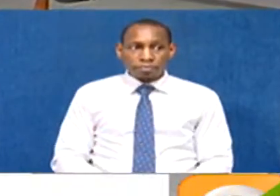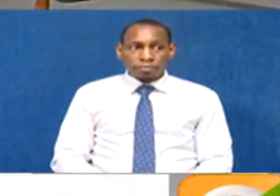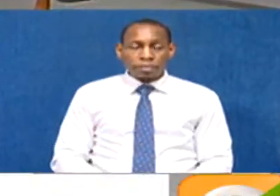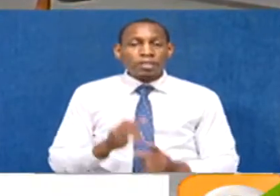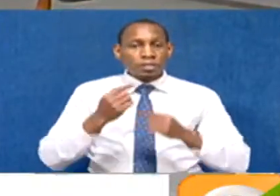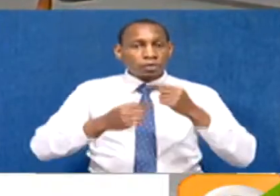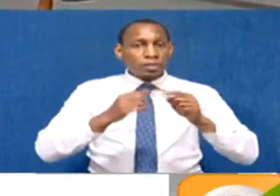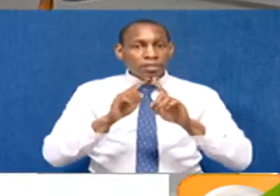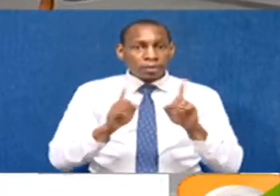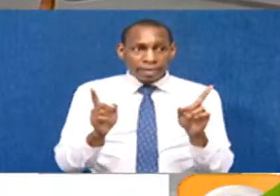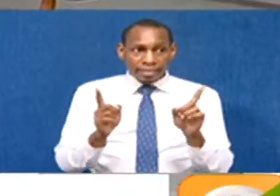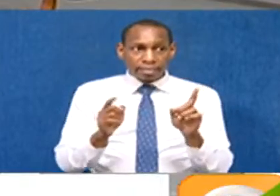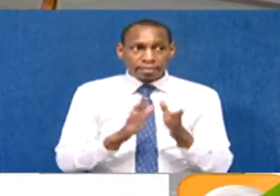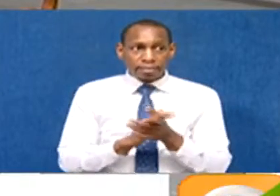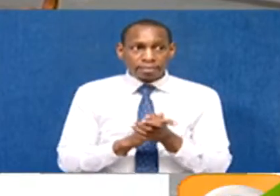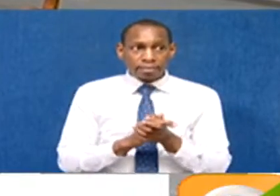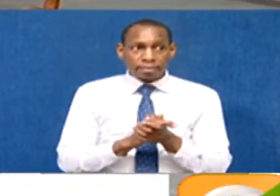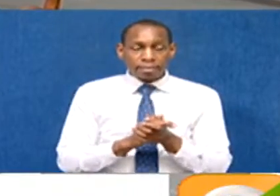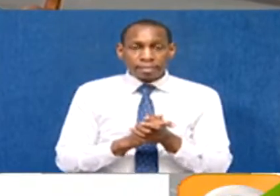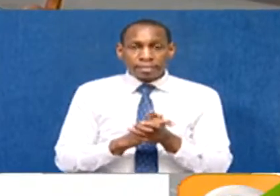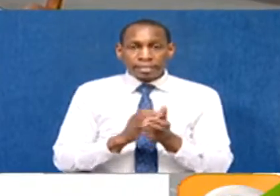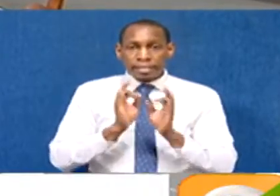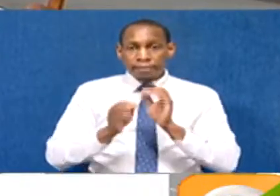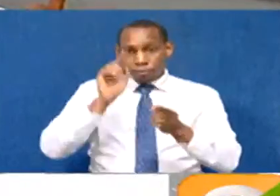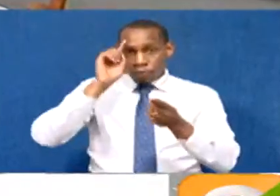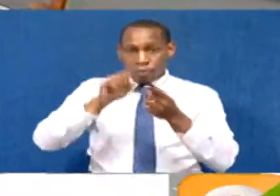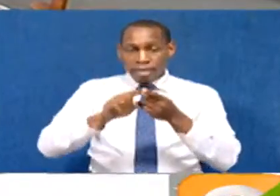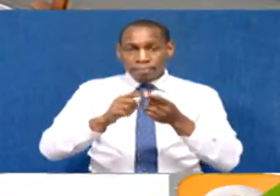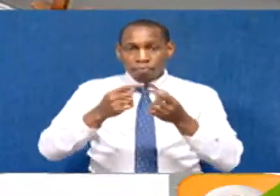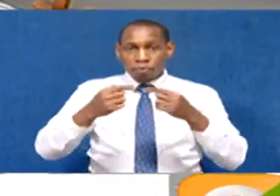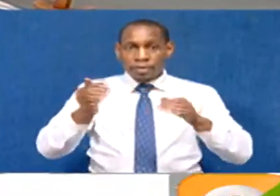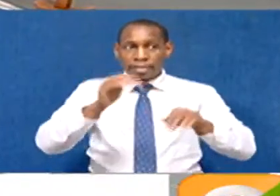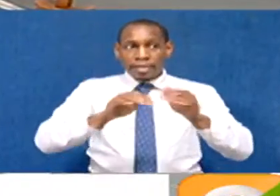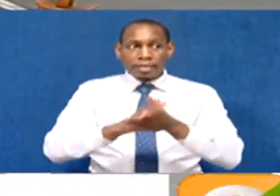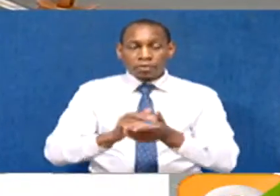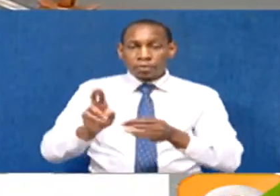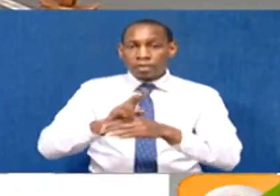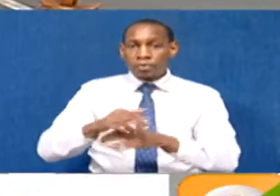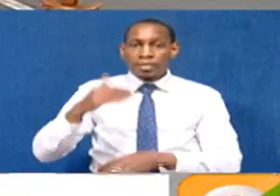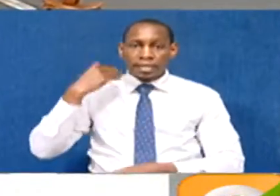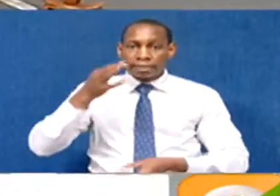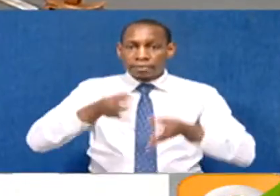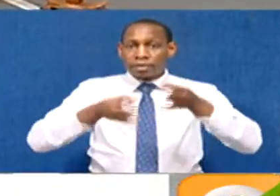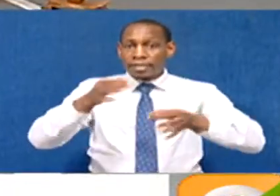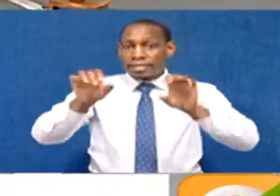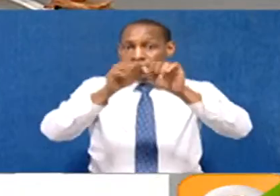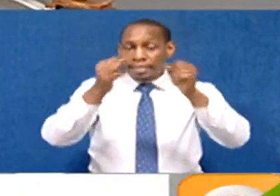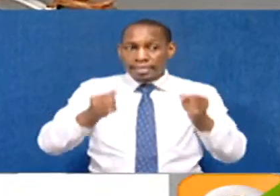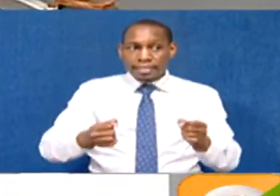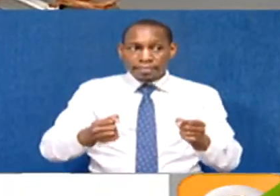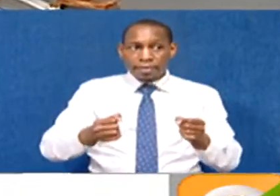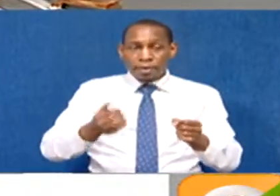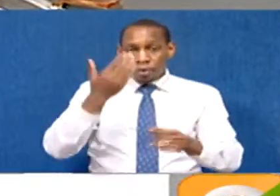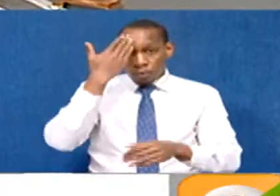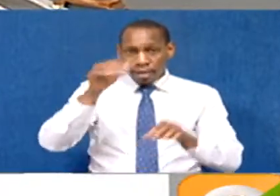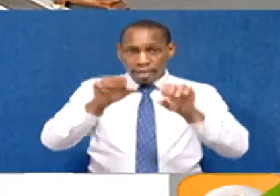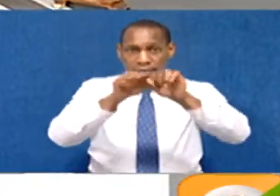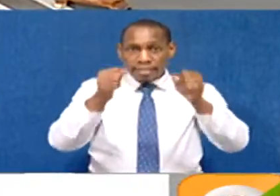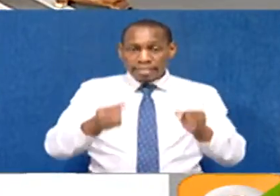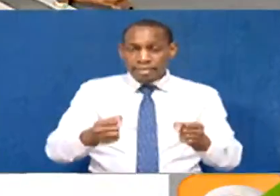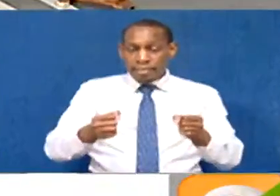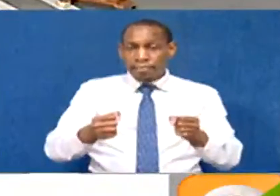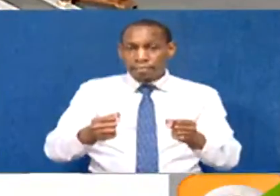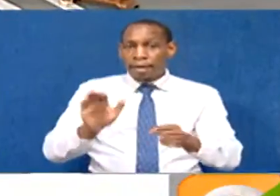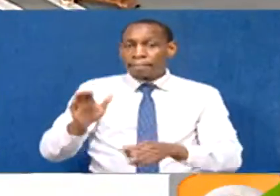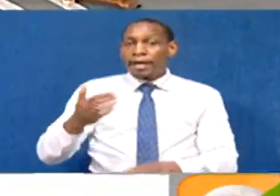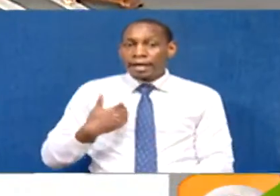on. But if Azimio intend to win elections using the criminal justice system, because the system is available